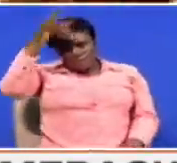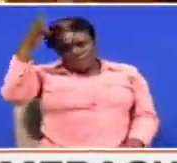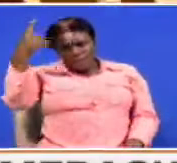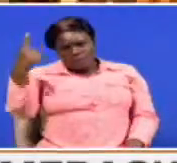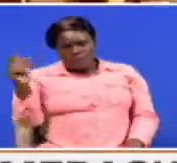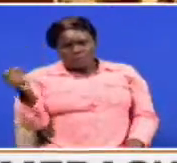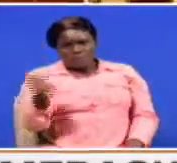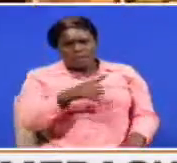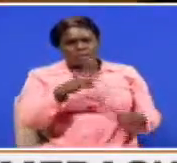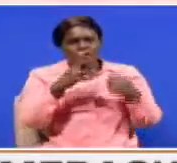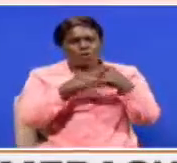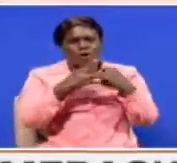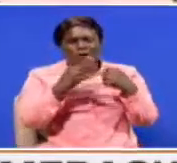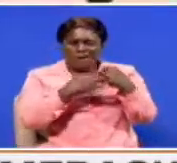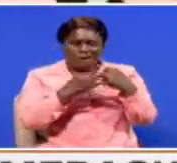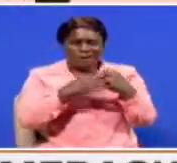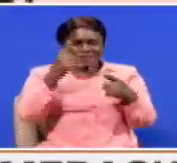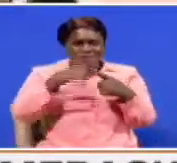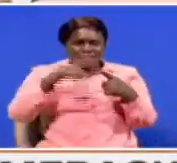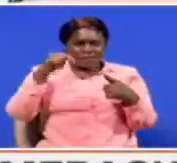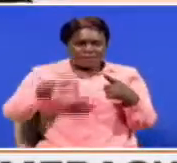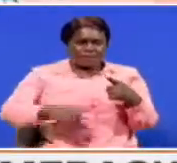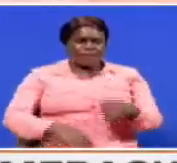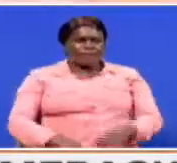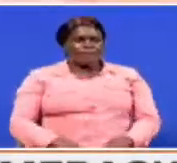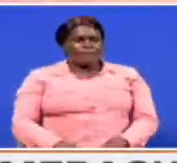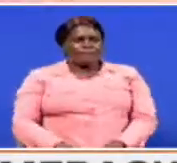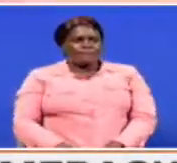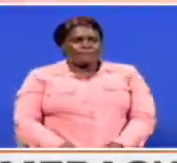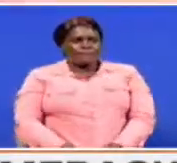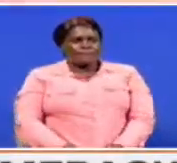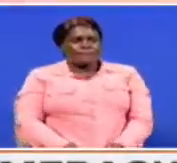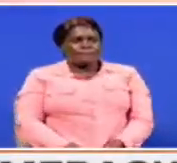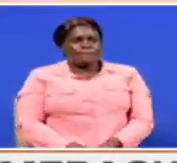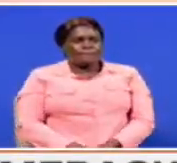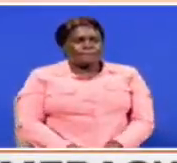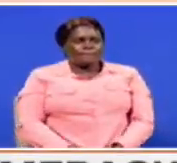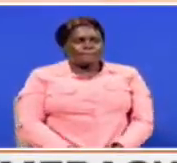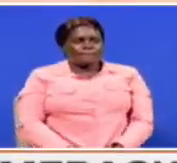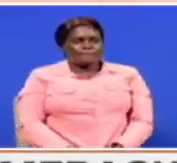31st of August this year. Ivy Terry,